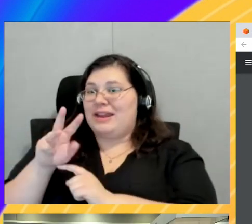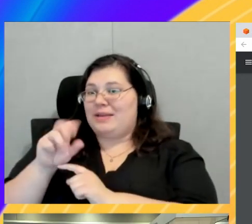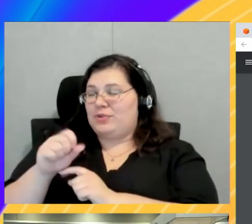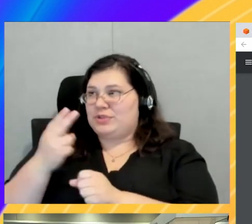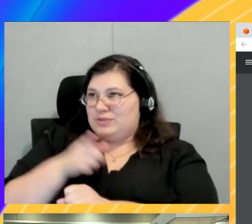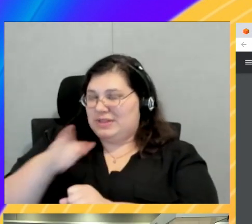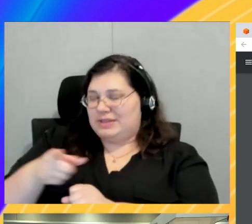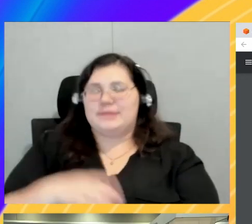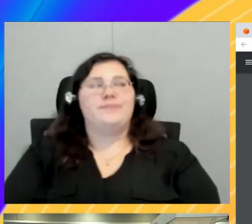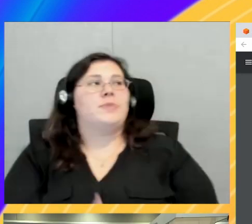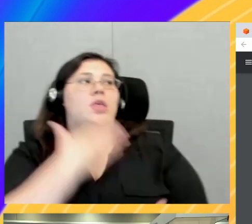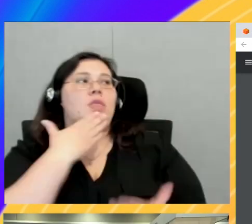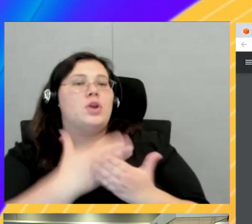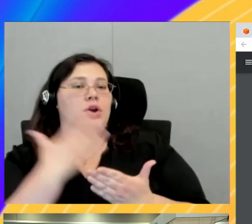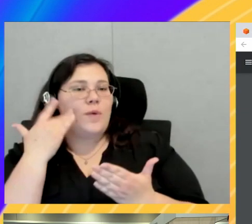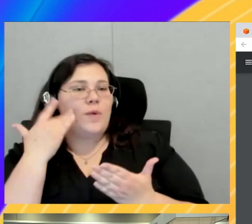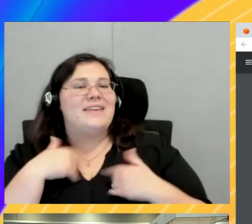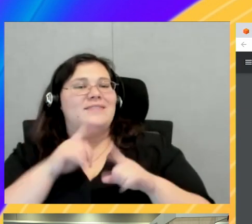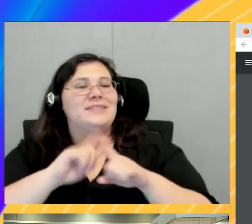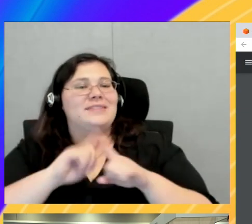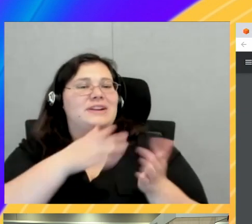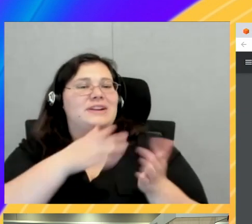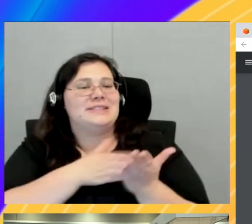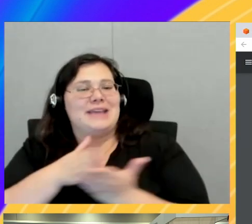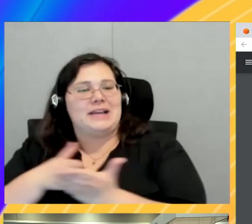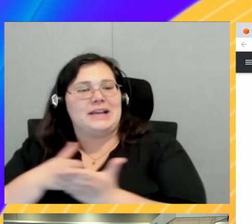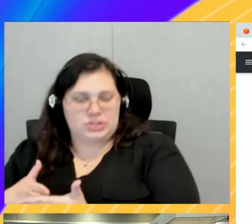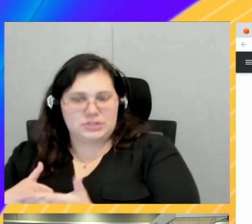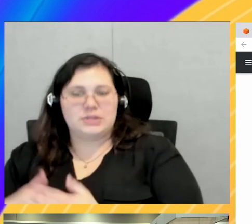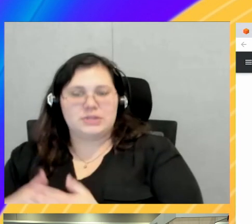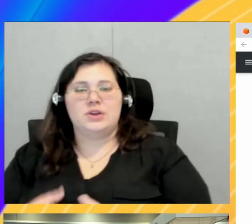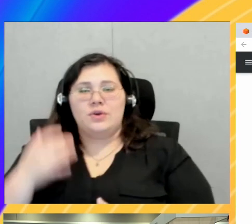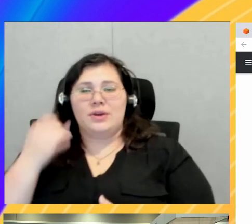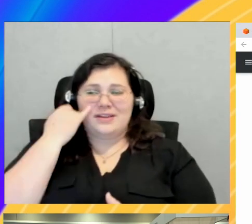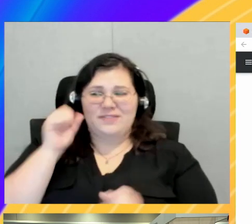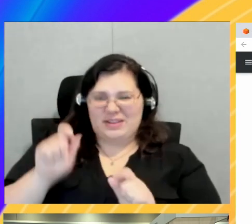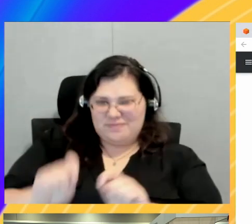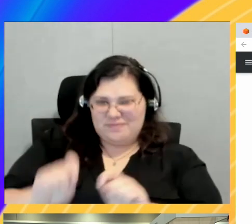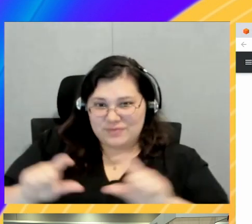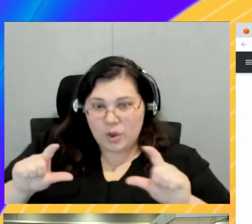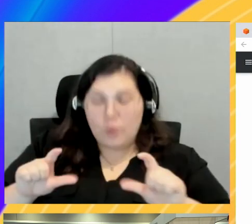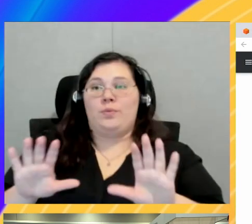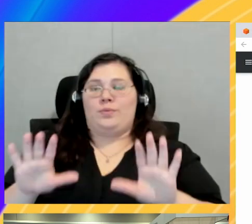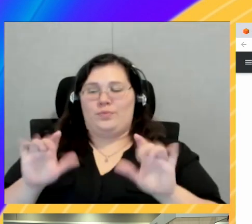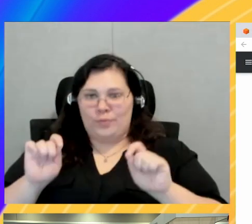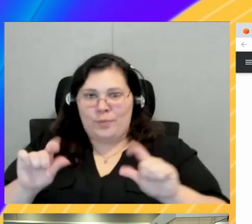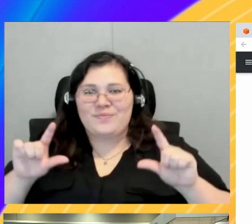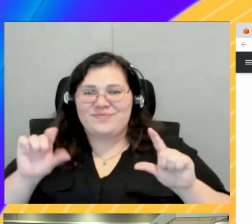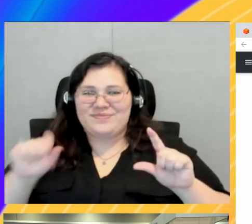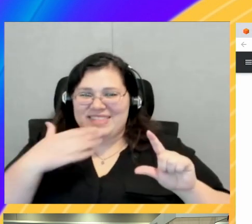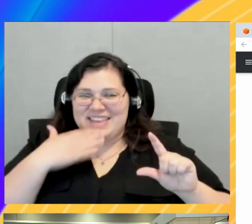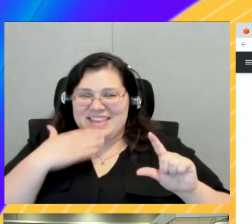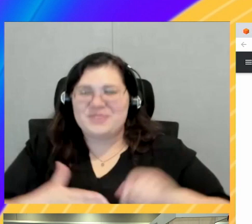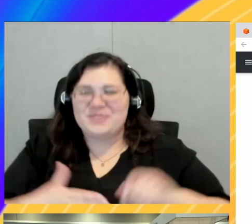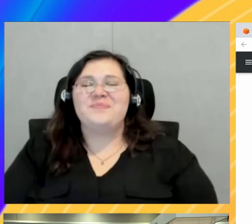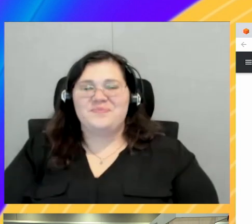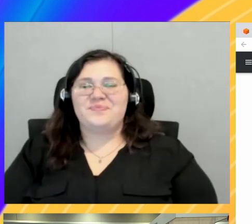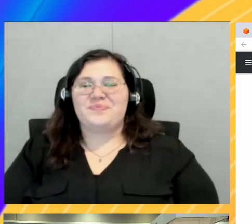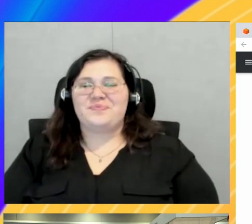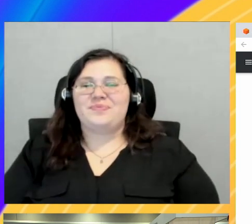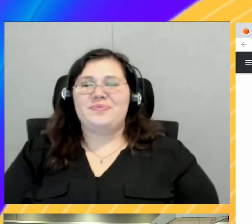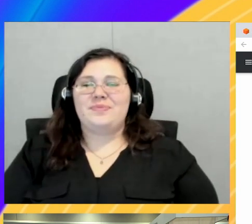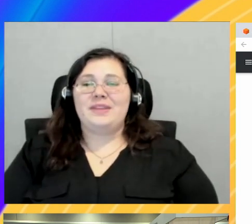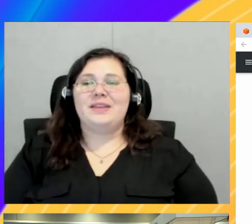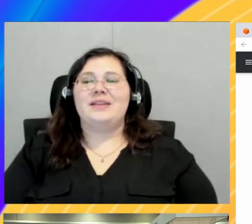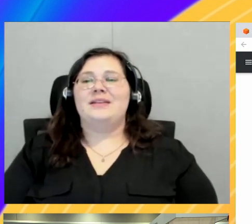in different sections. So we can see here, if you can zoom in for me, please, because I can't see. Oh, well, yes, thank you. So if you zoom in, and you can see